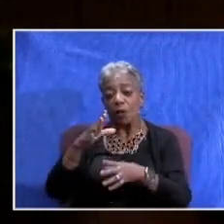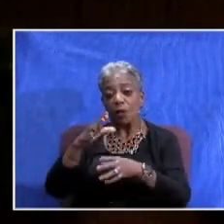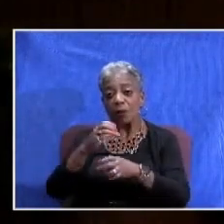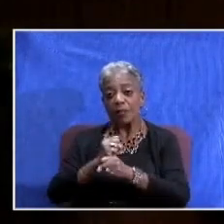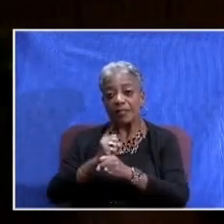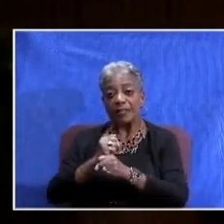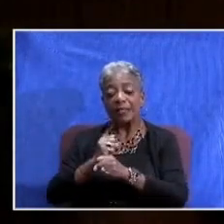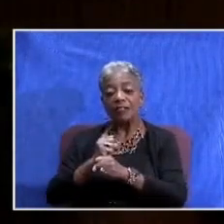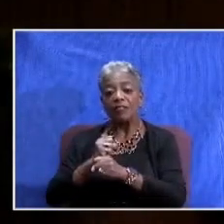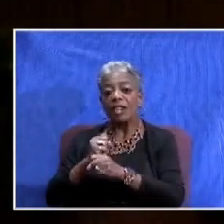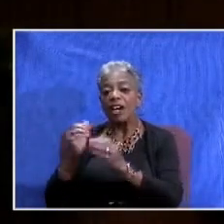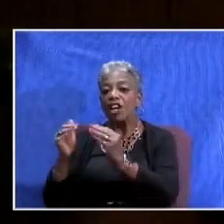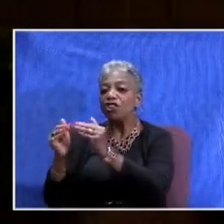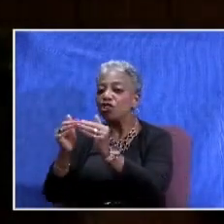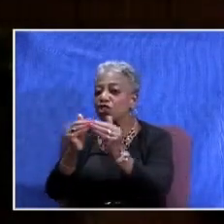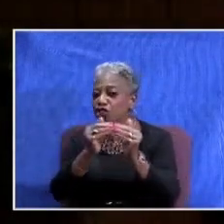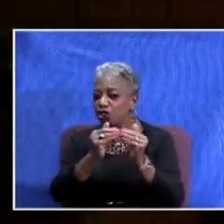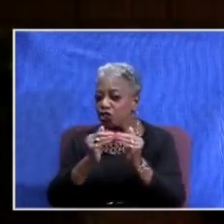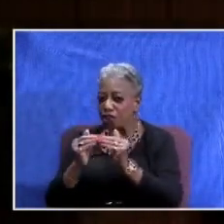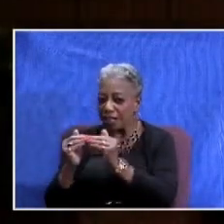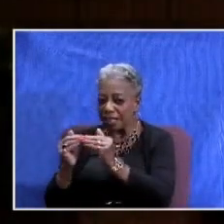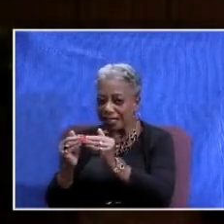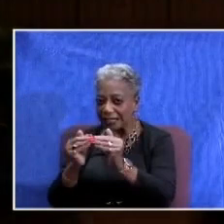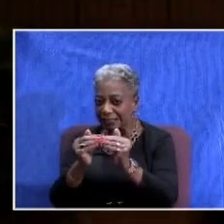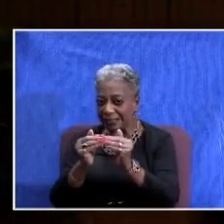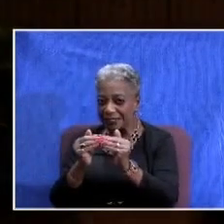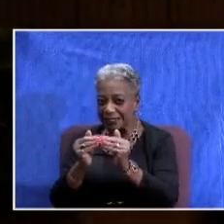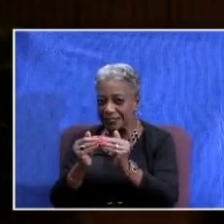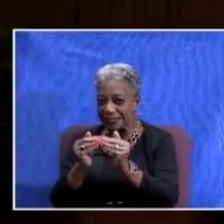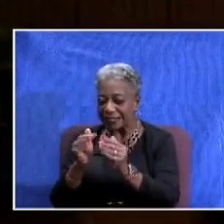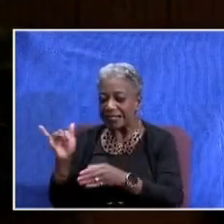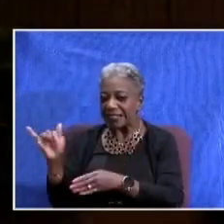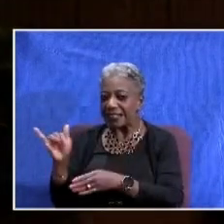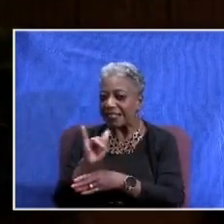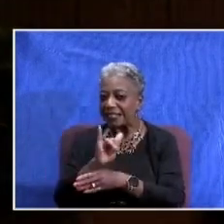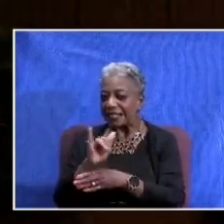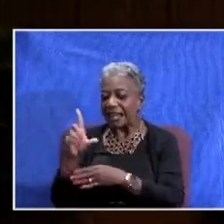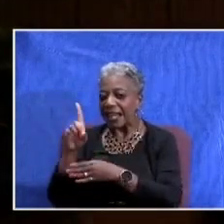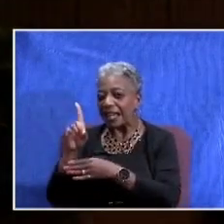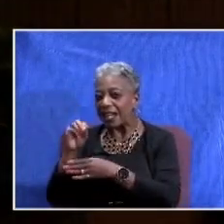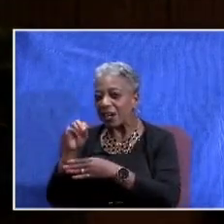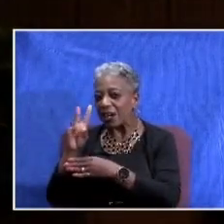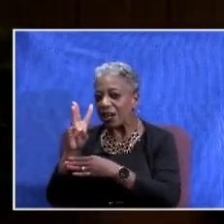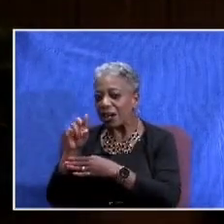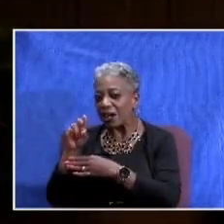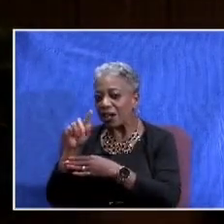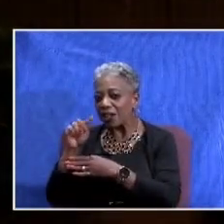us crazy. They are downtown Louisville in the streets.